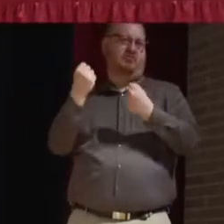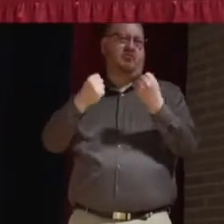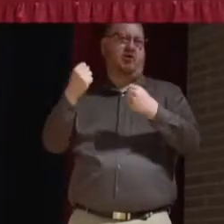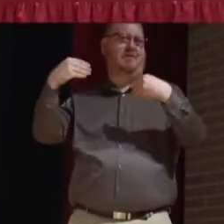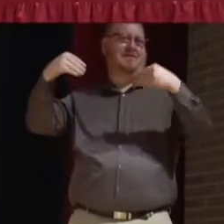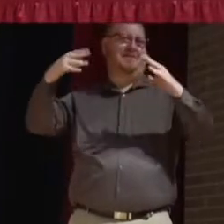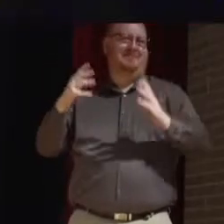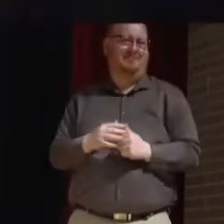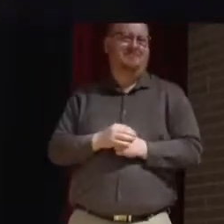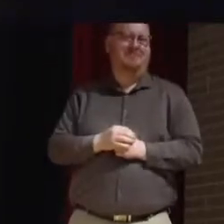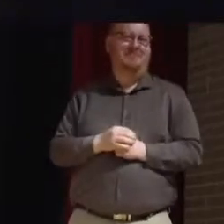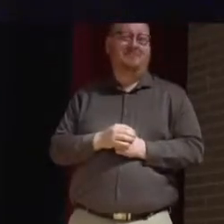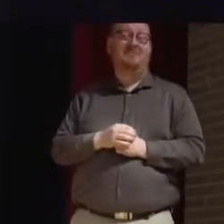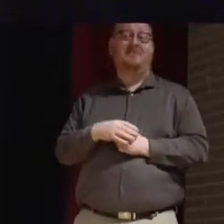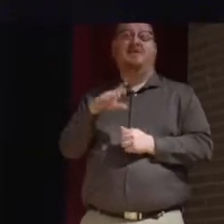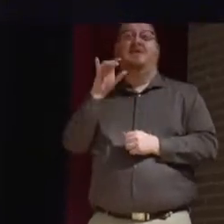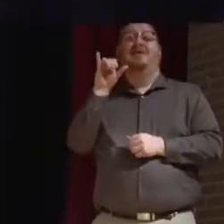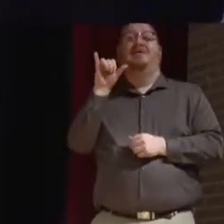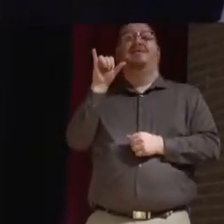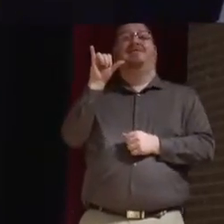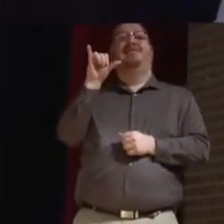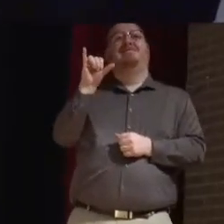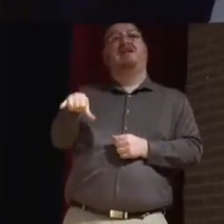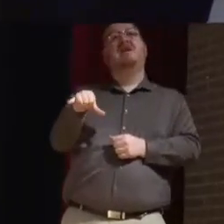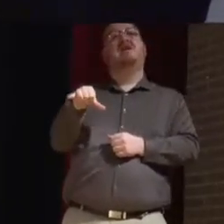that comes with a different set of